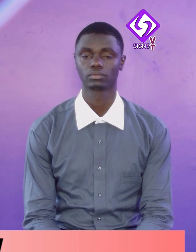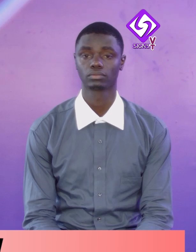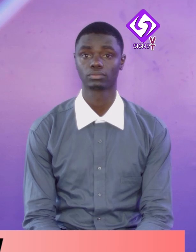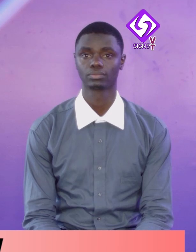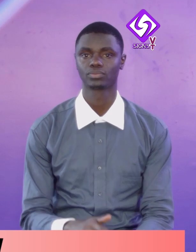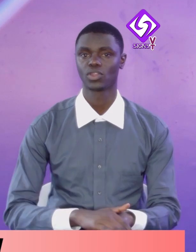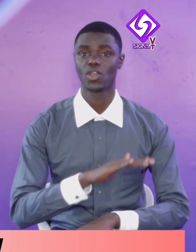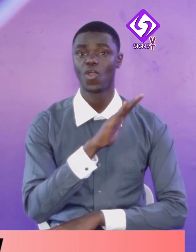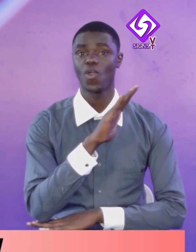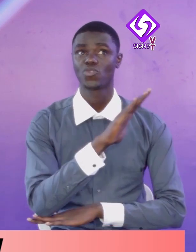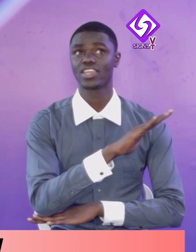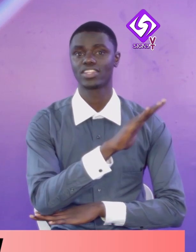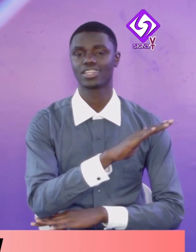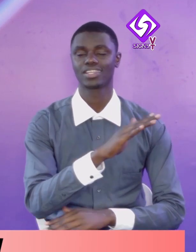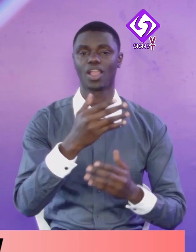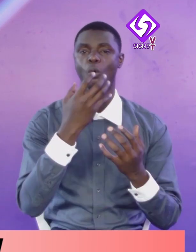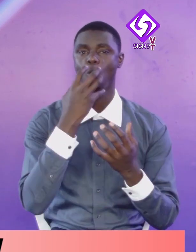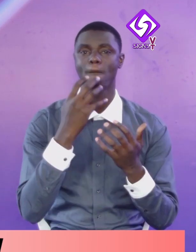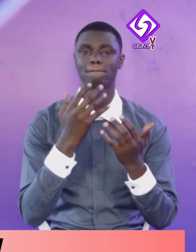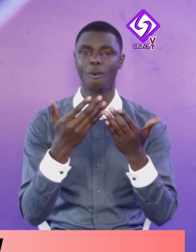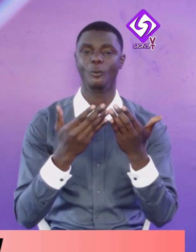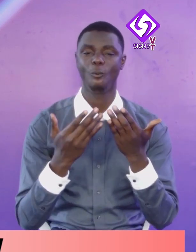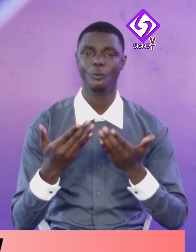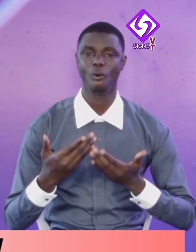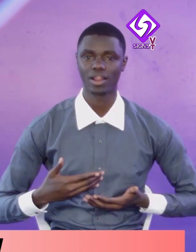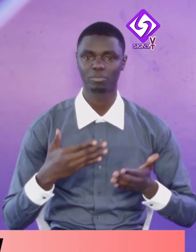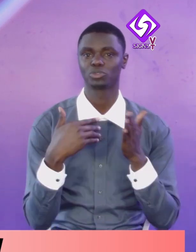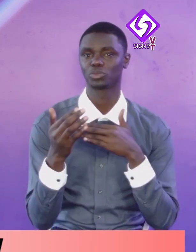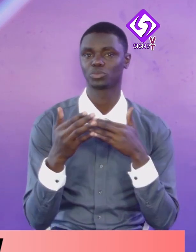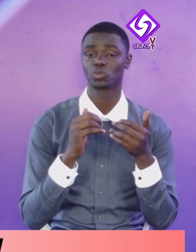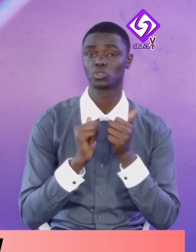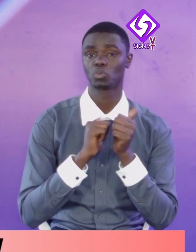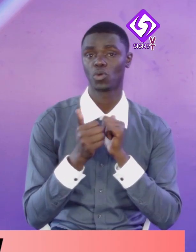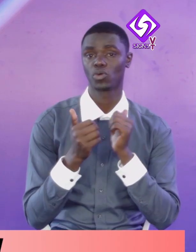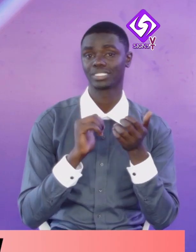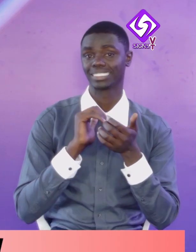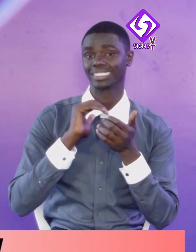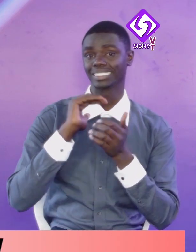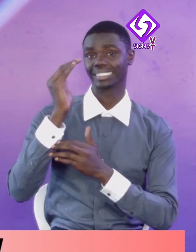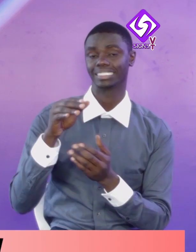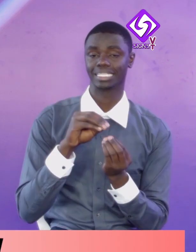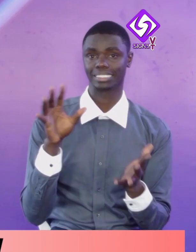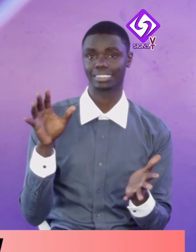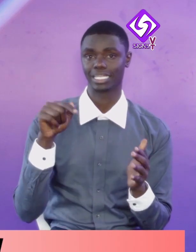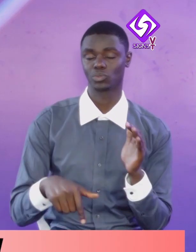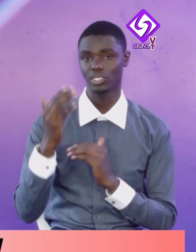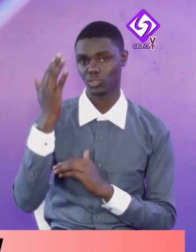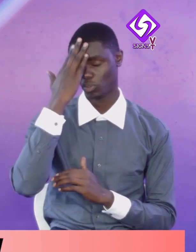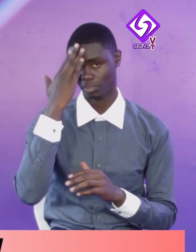Good evening and a very warm welcome to Sports City Extra. Today is on Monday, the 6th of